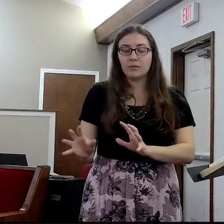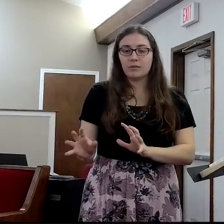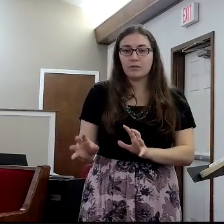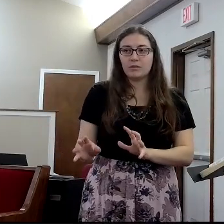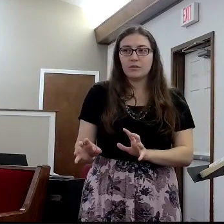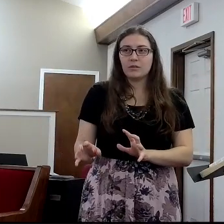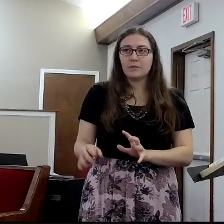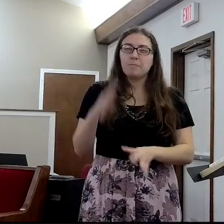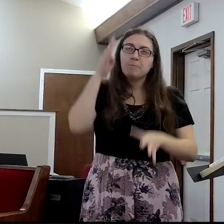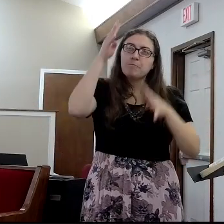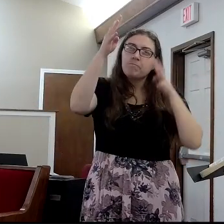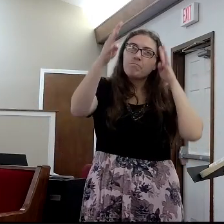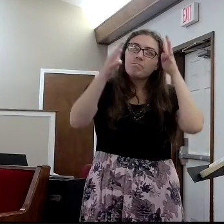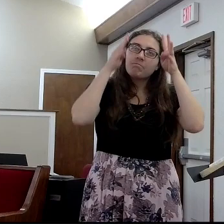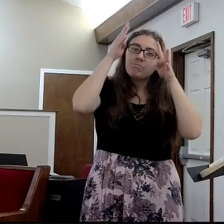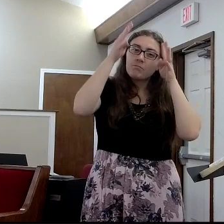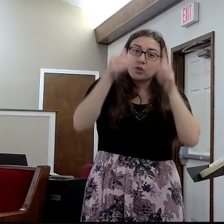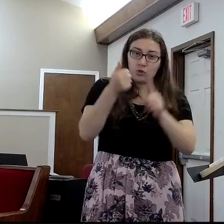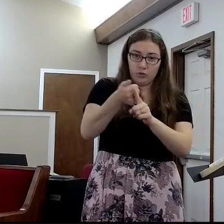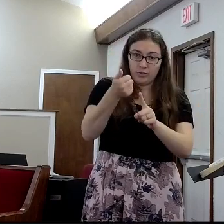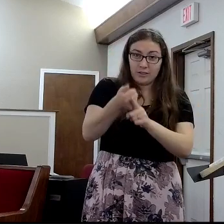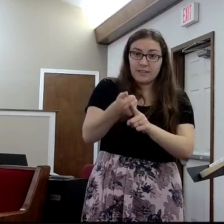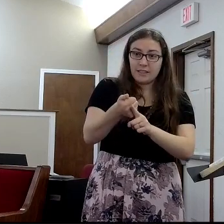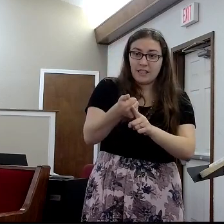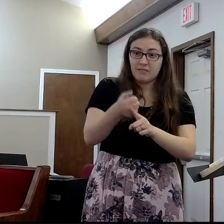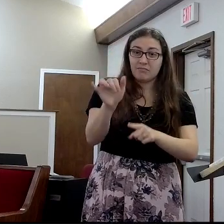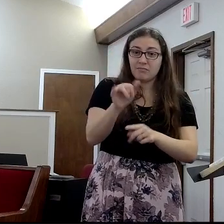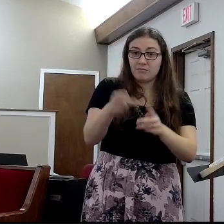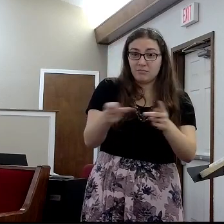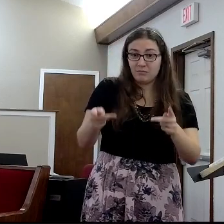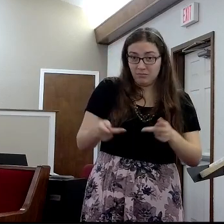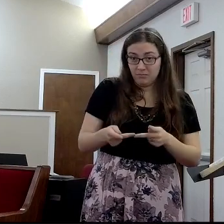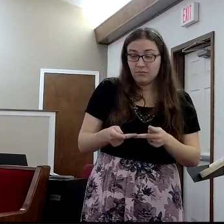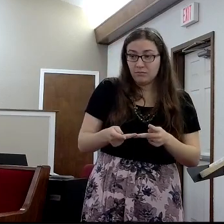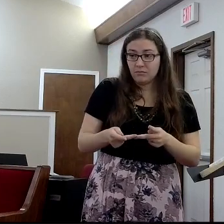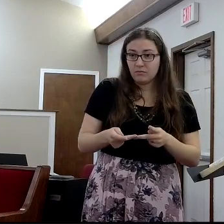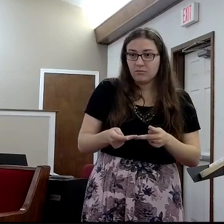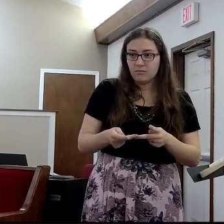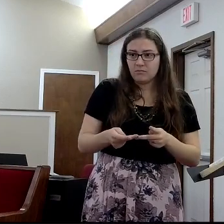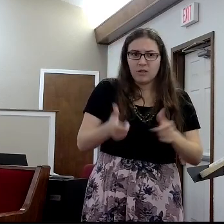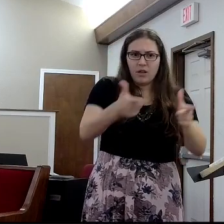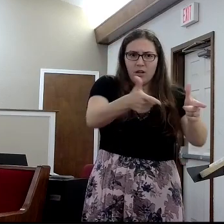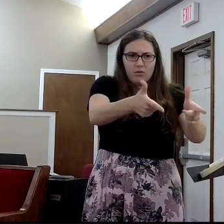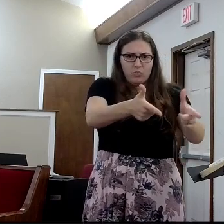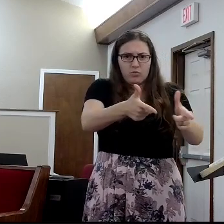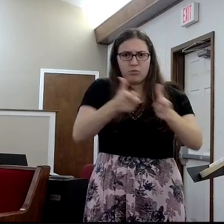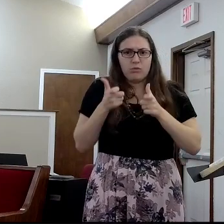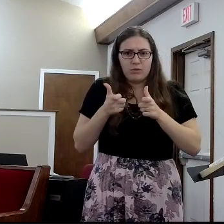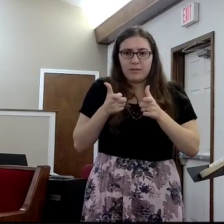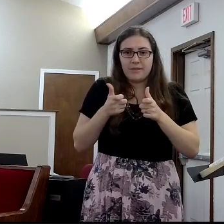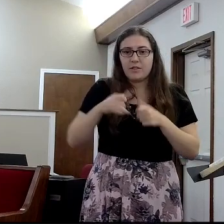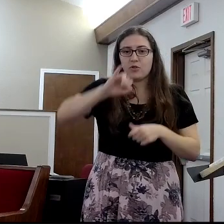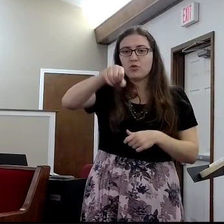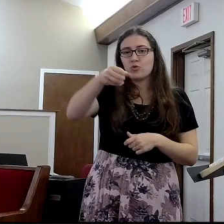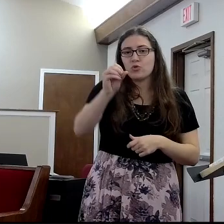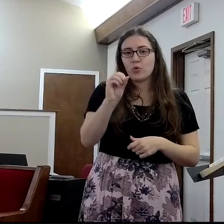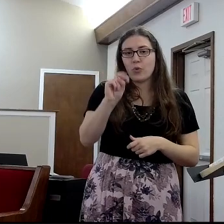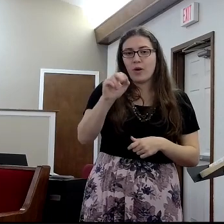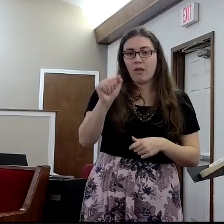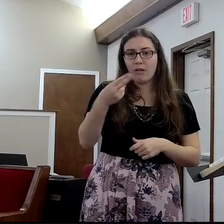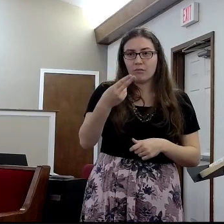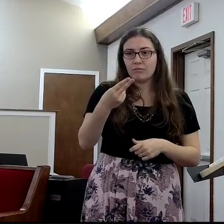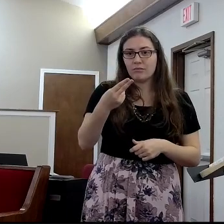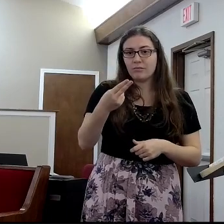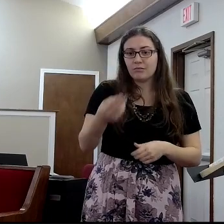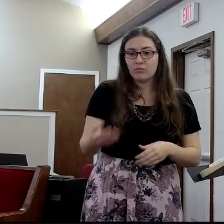say specifically, and I'm not adding to, but can you just put yourself there on the ship and just imagine out of nowhere,